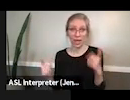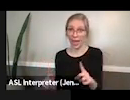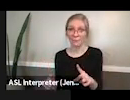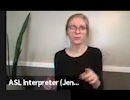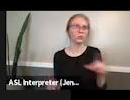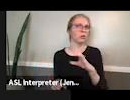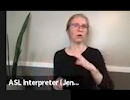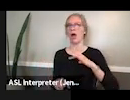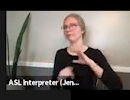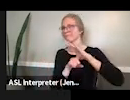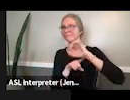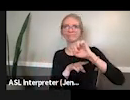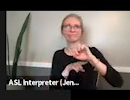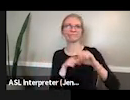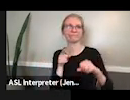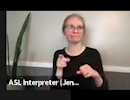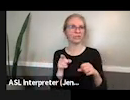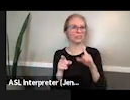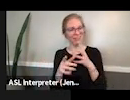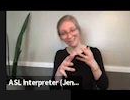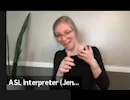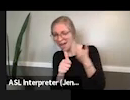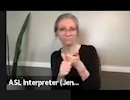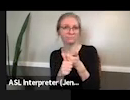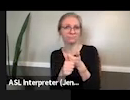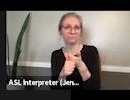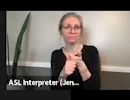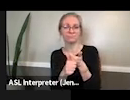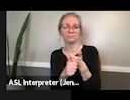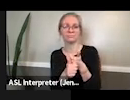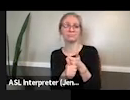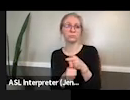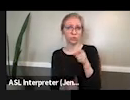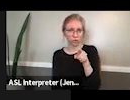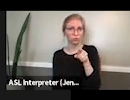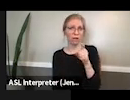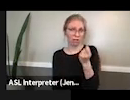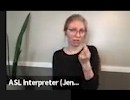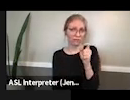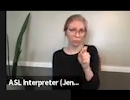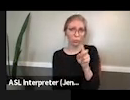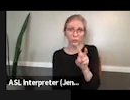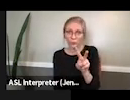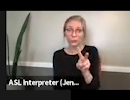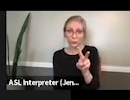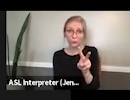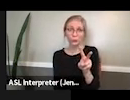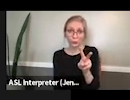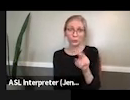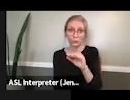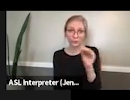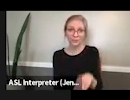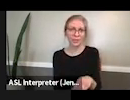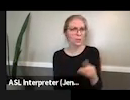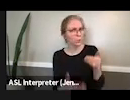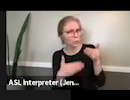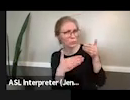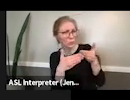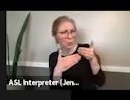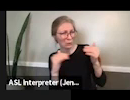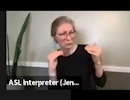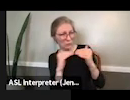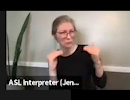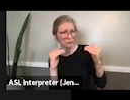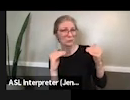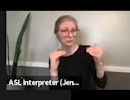rocking it. You really catch up. By then, you're at 11.2. This is very close to matching what's going